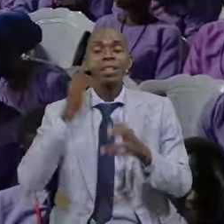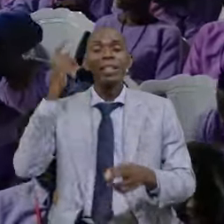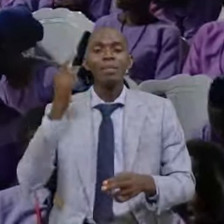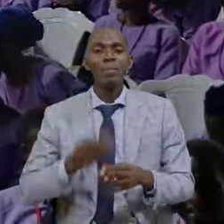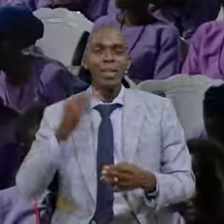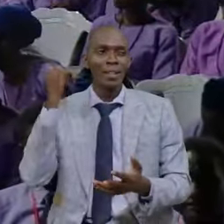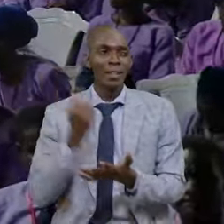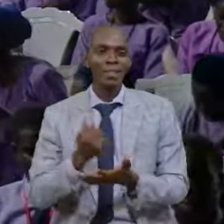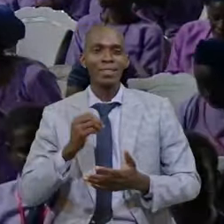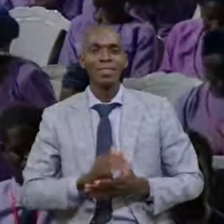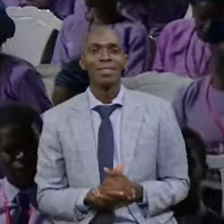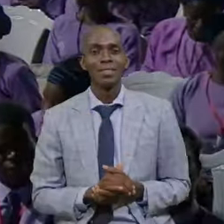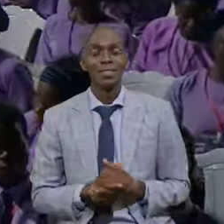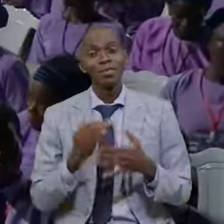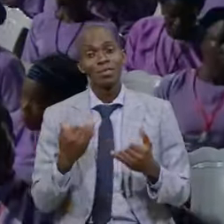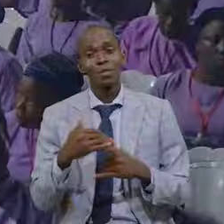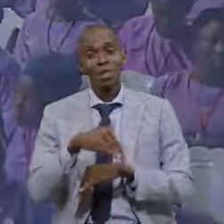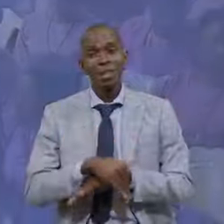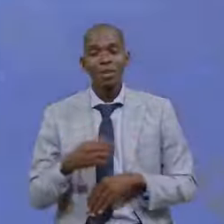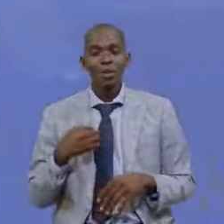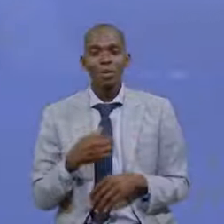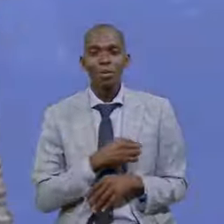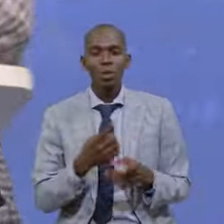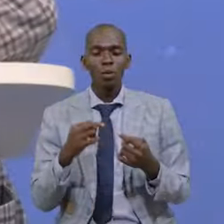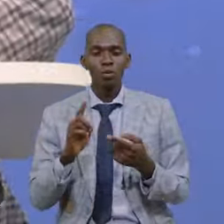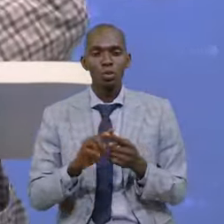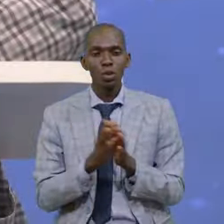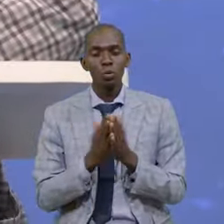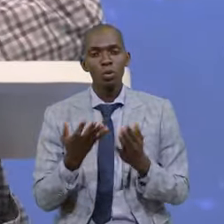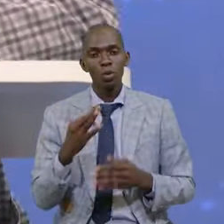name. Tonight we are coming to